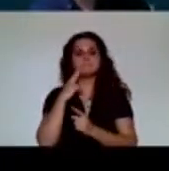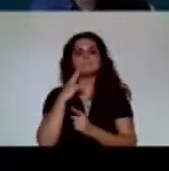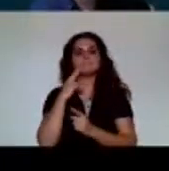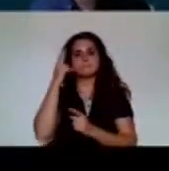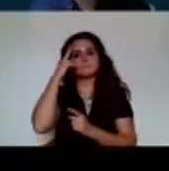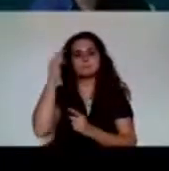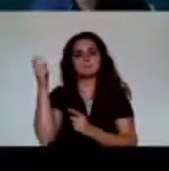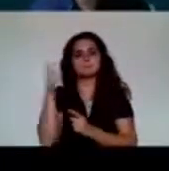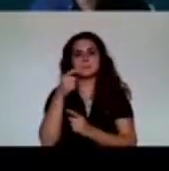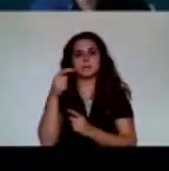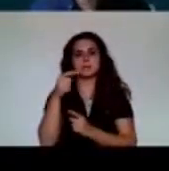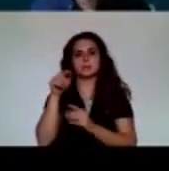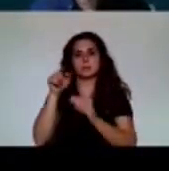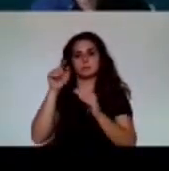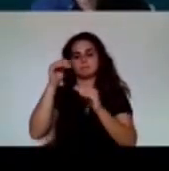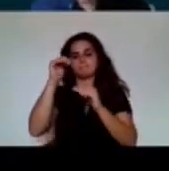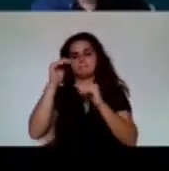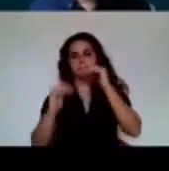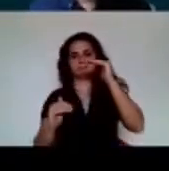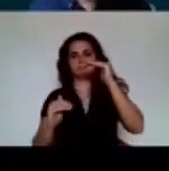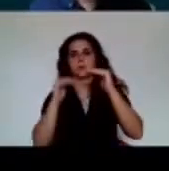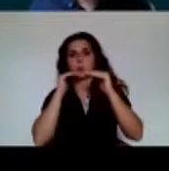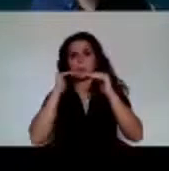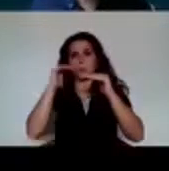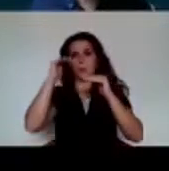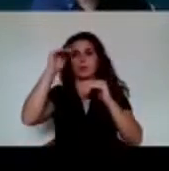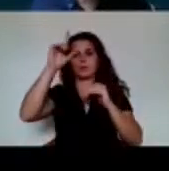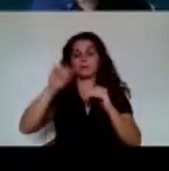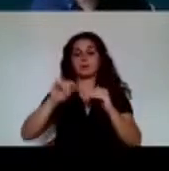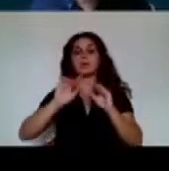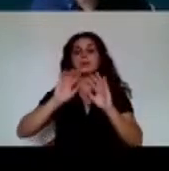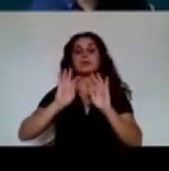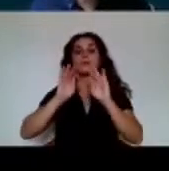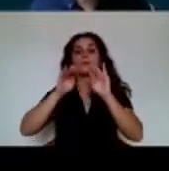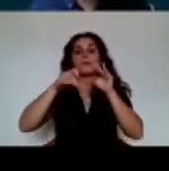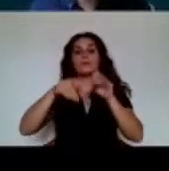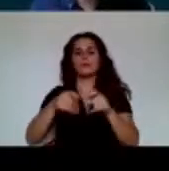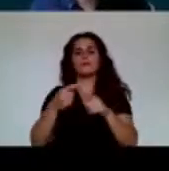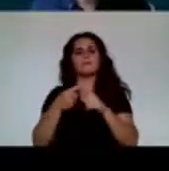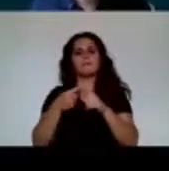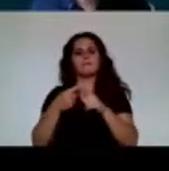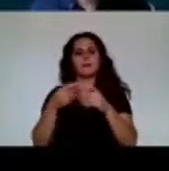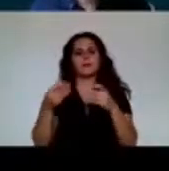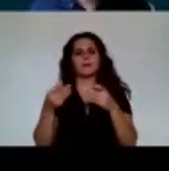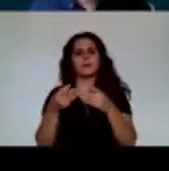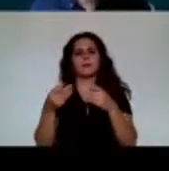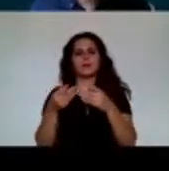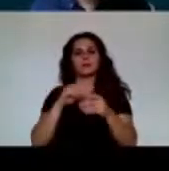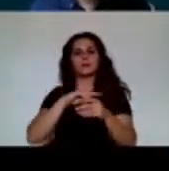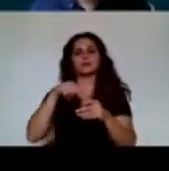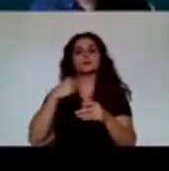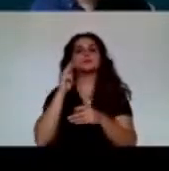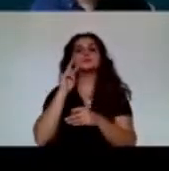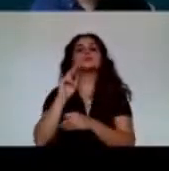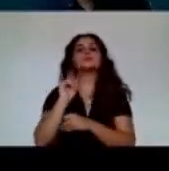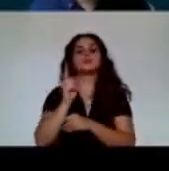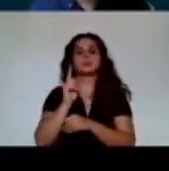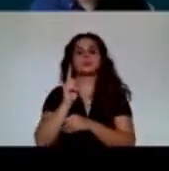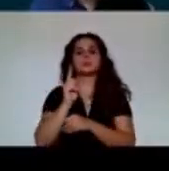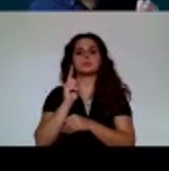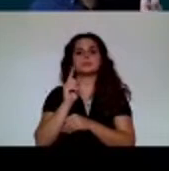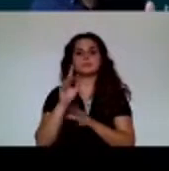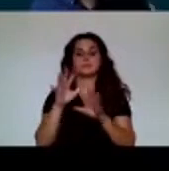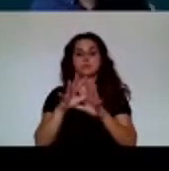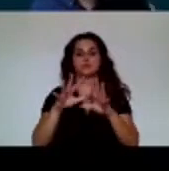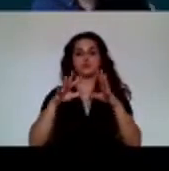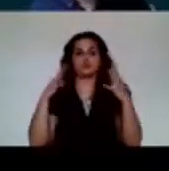this goes down with age. And finally, and very interesting, we can see that in